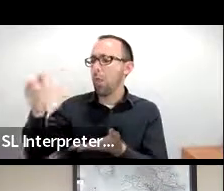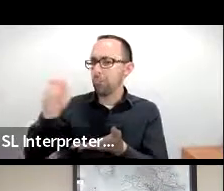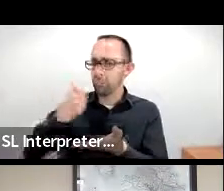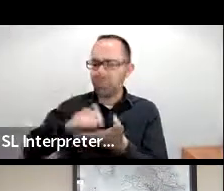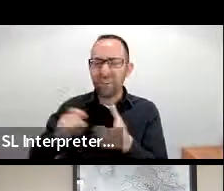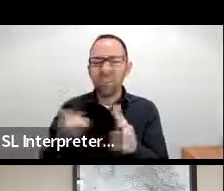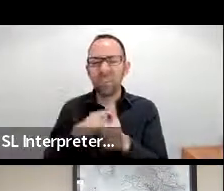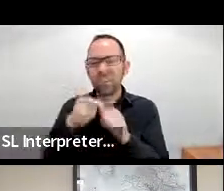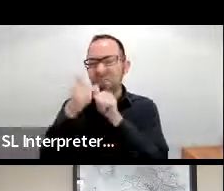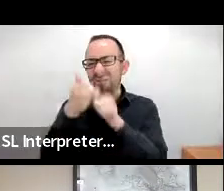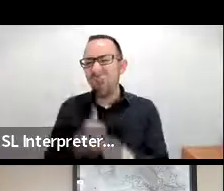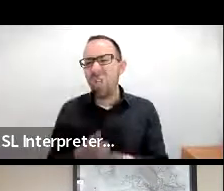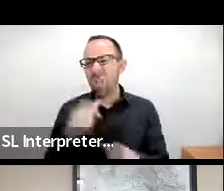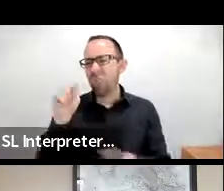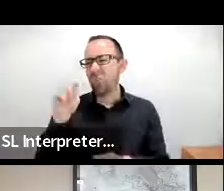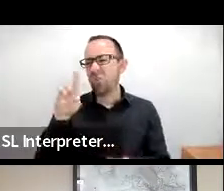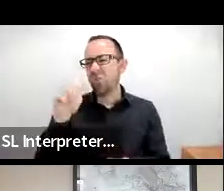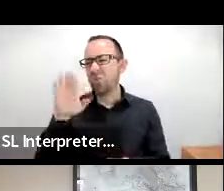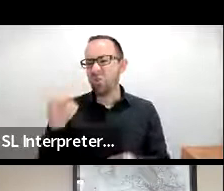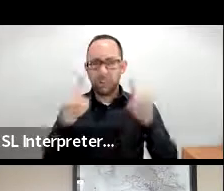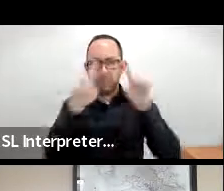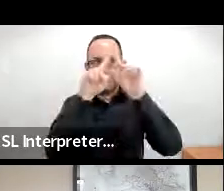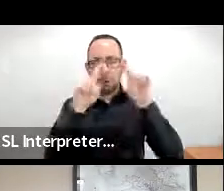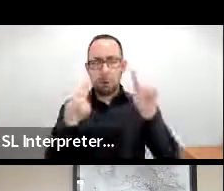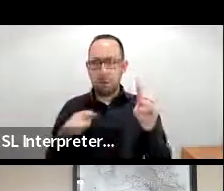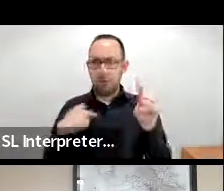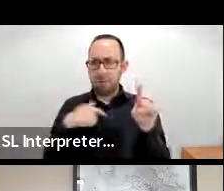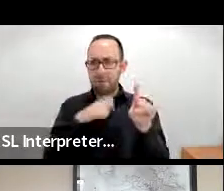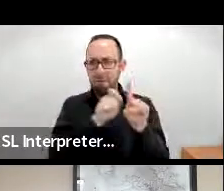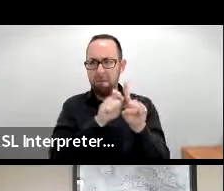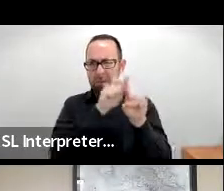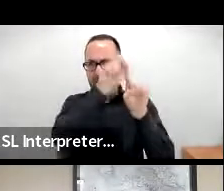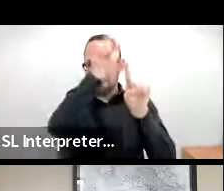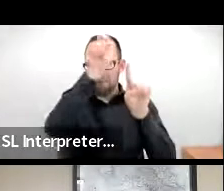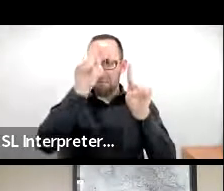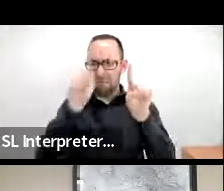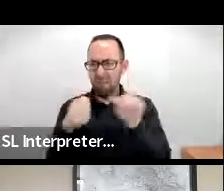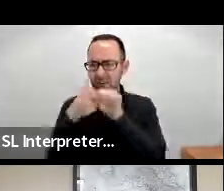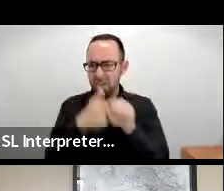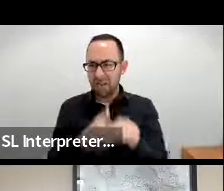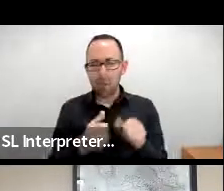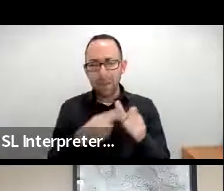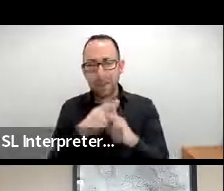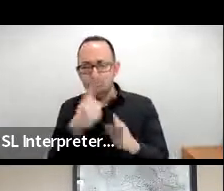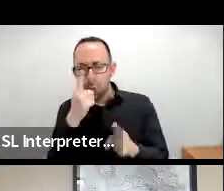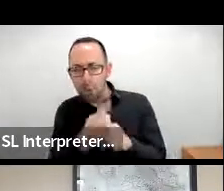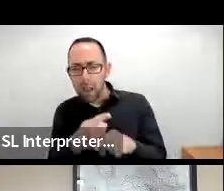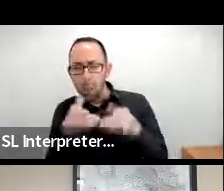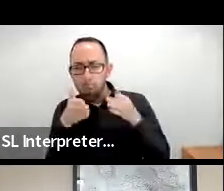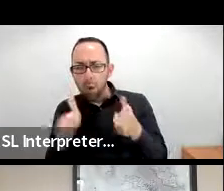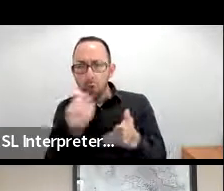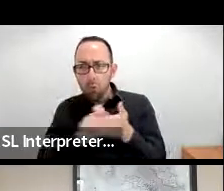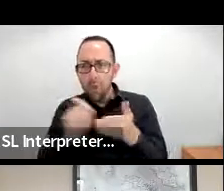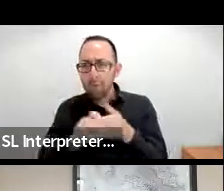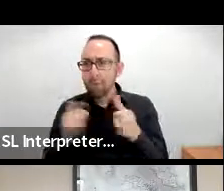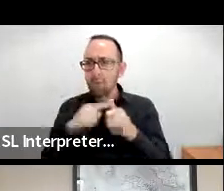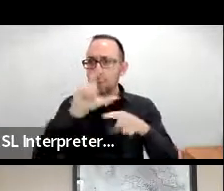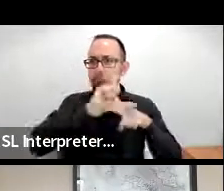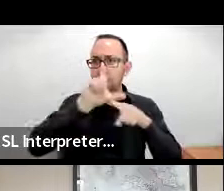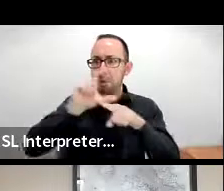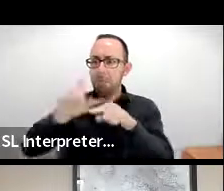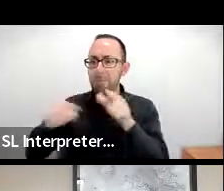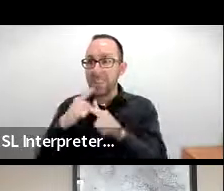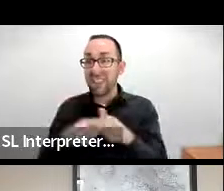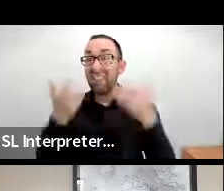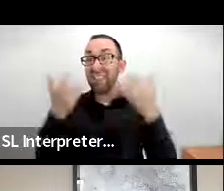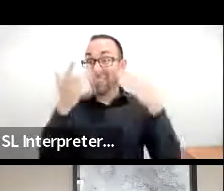tracing some things, and then we focus on each letter individually, the correct formation, first capitals, then lowercase, and we carry